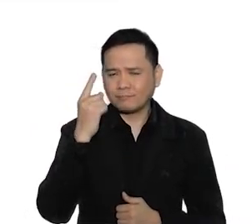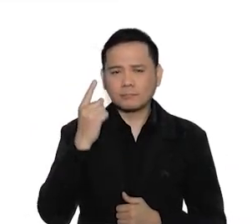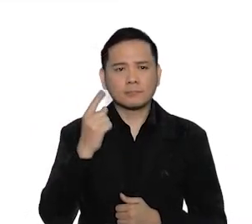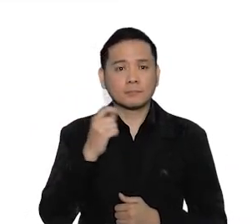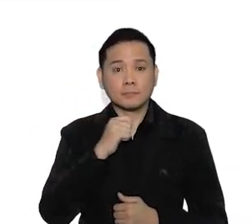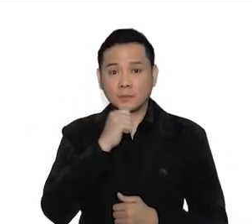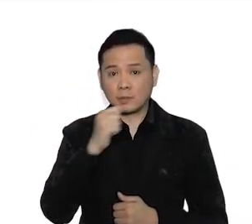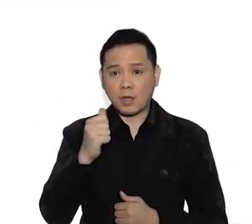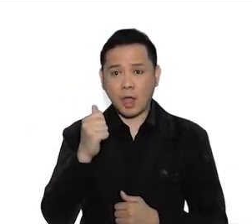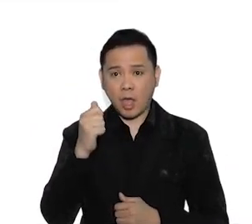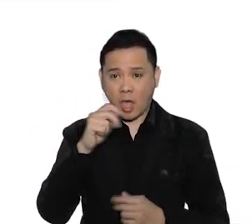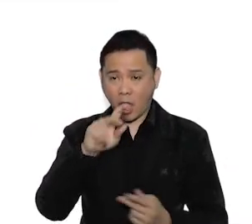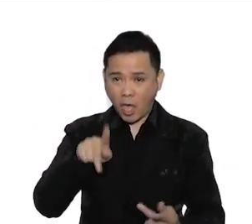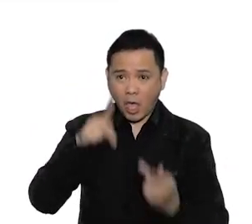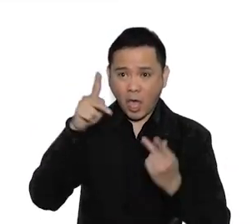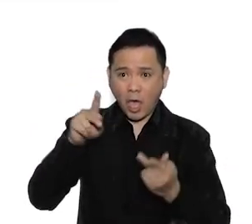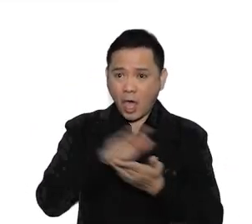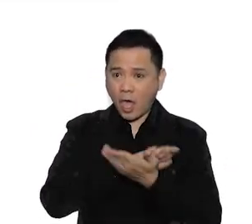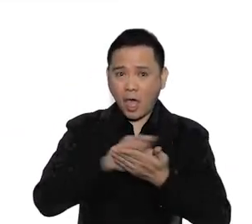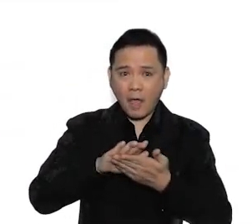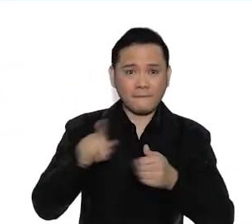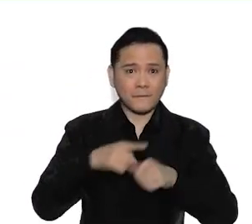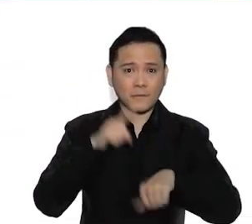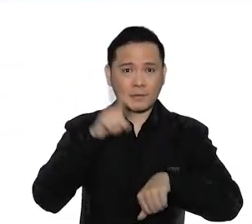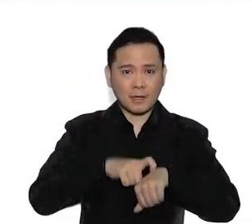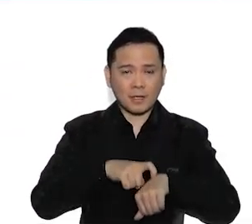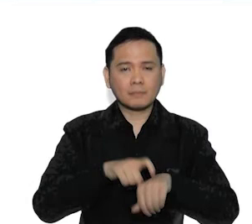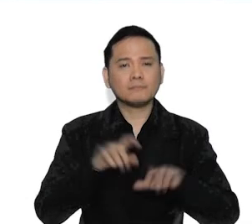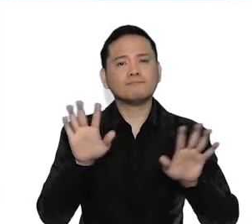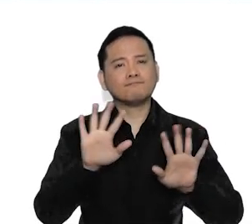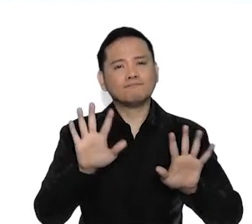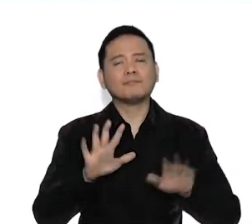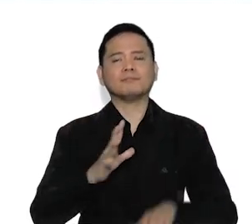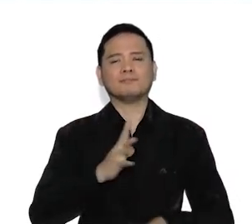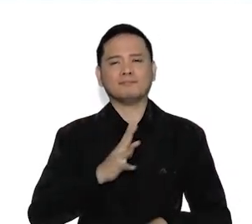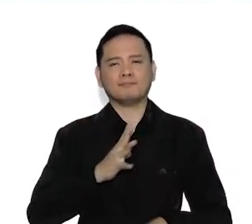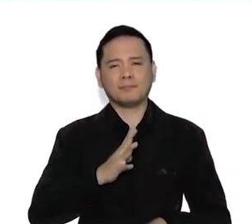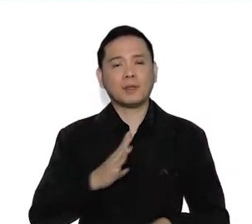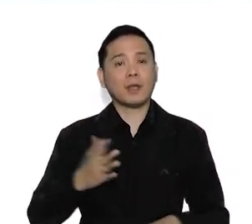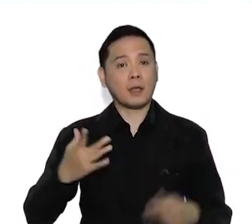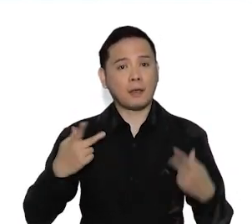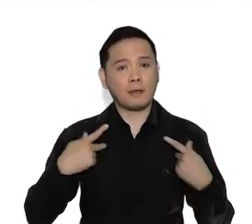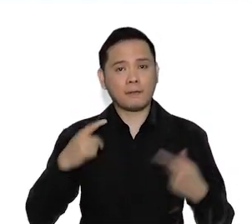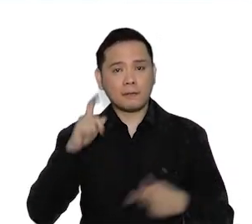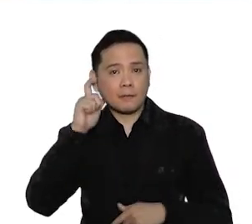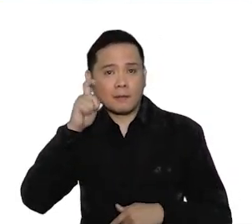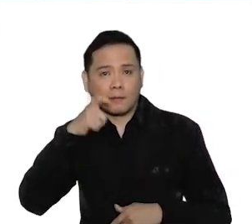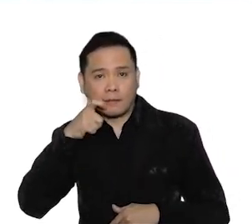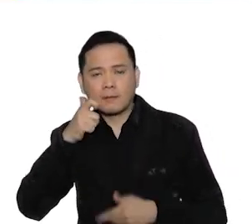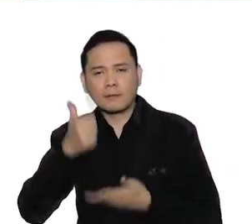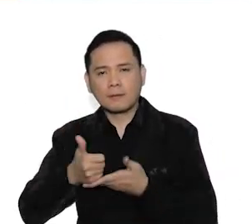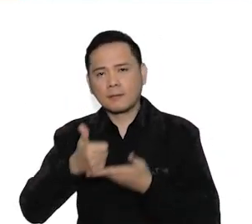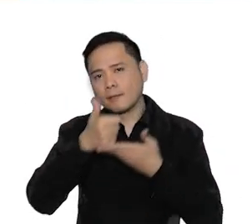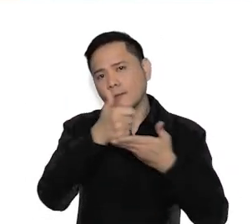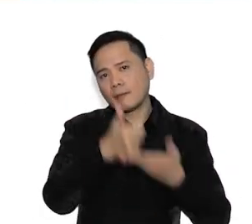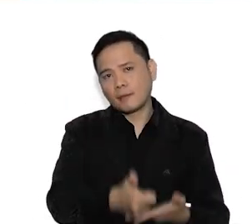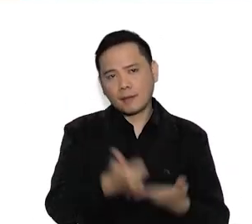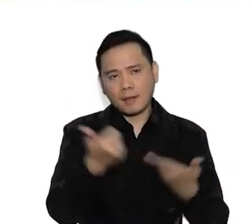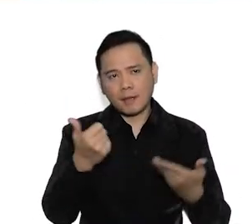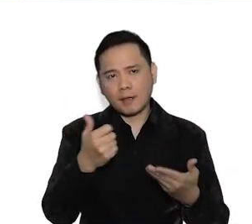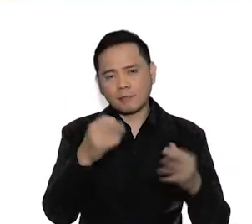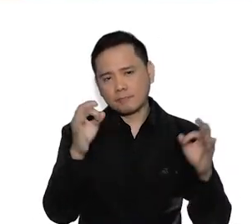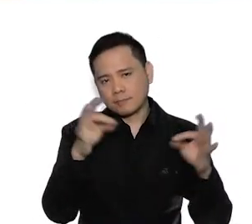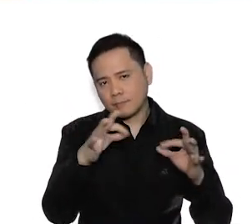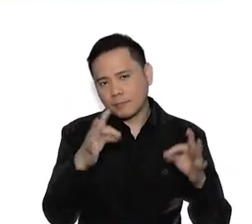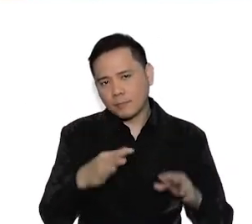is not always possible to get it right the first time. That's why the CCET Help Desk is on